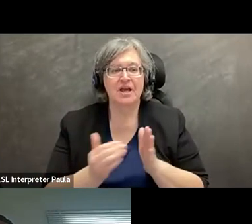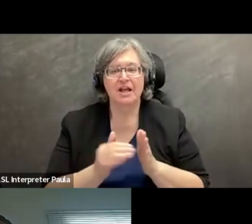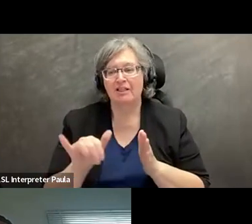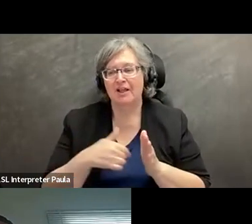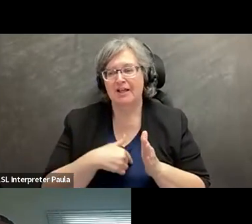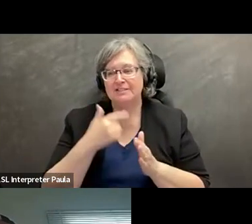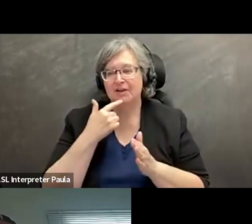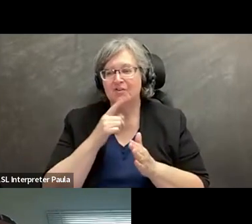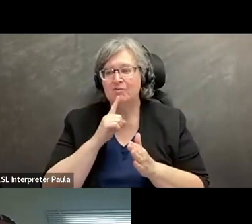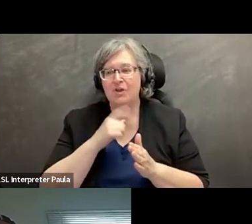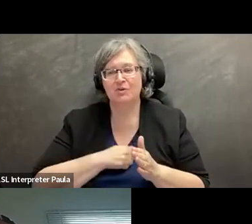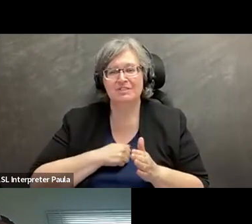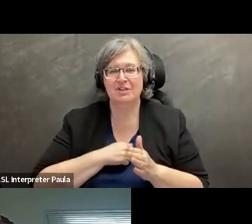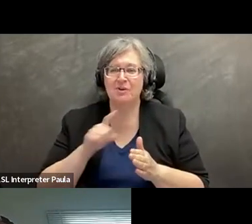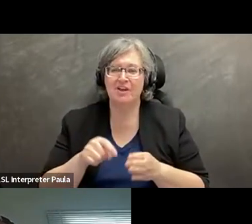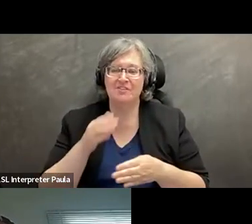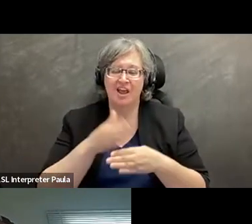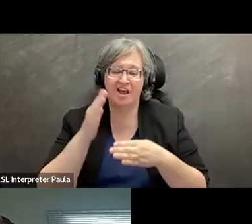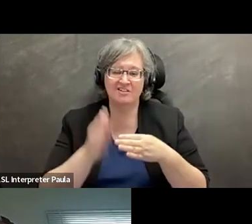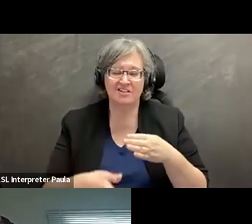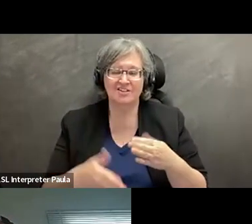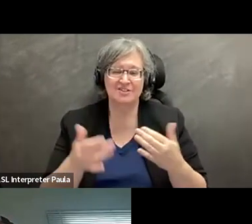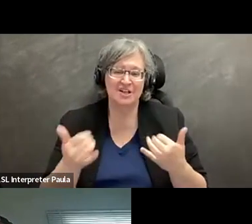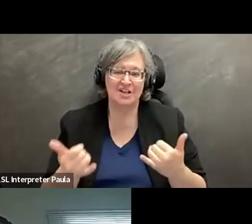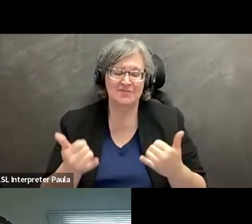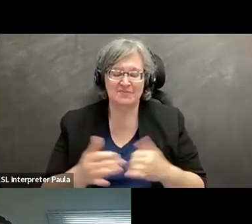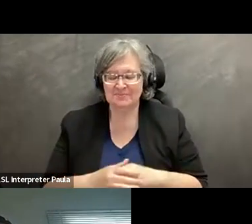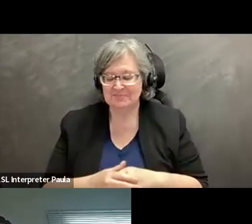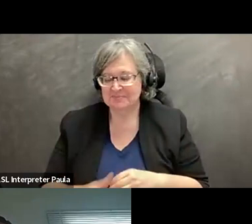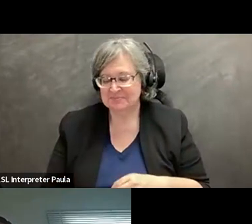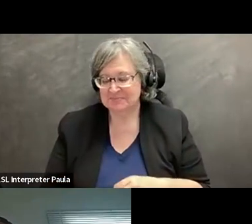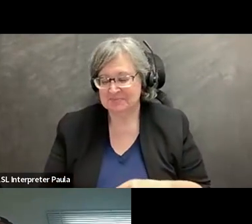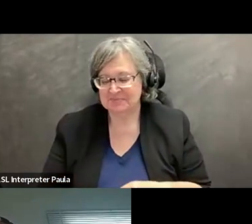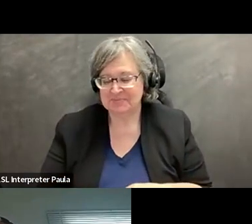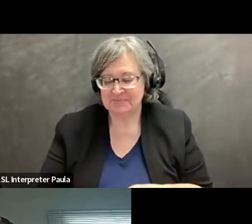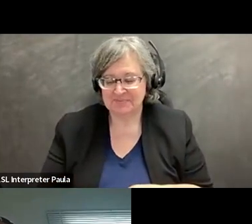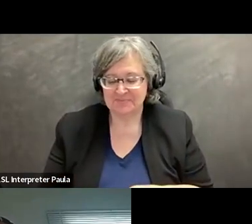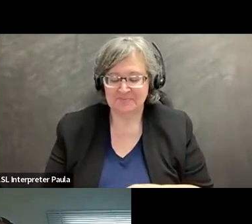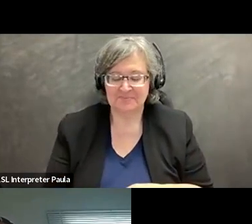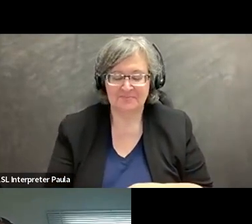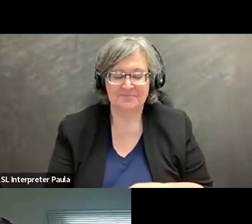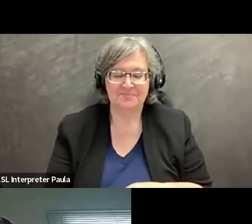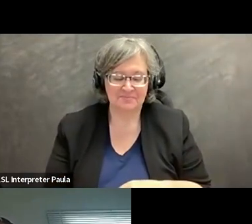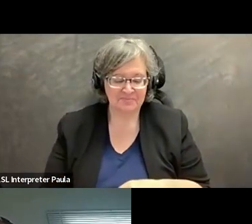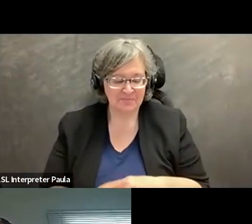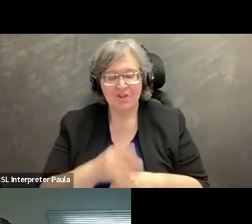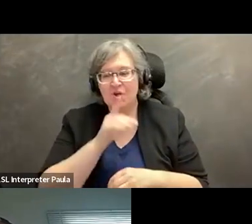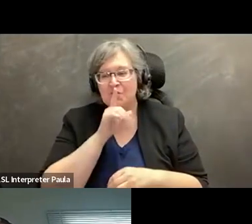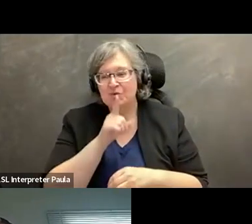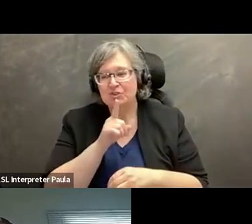said, I'm so sorry we have to end at this part of the agenda, but it was